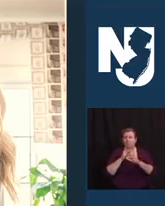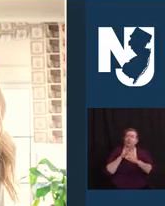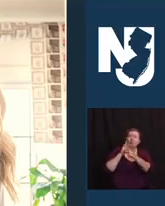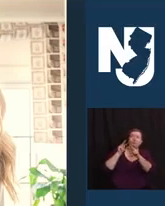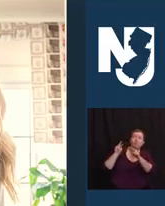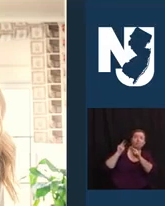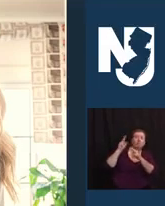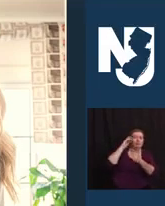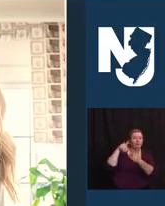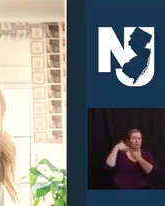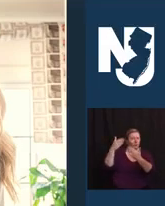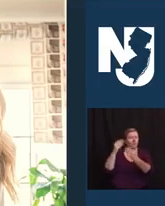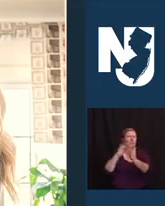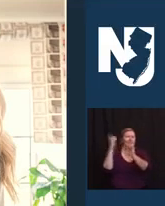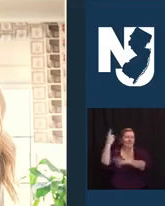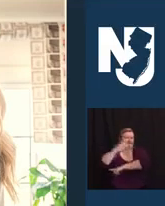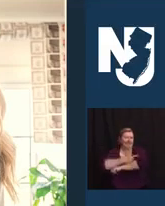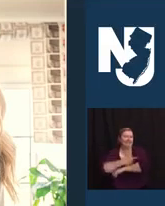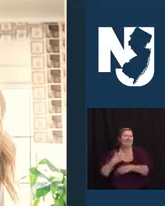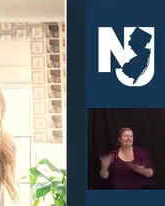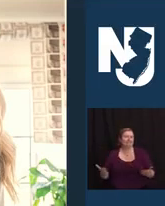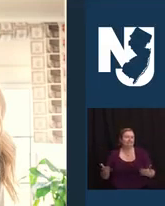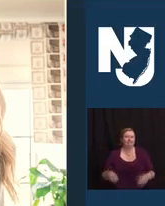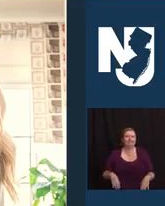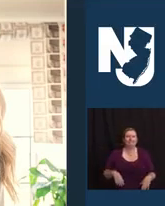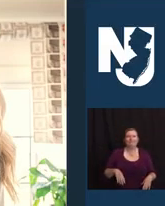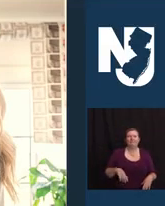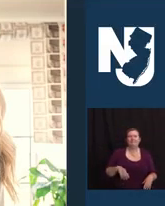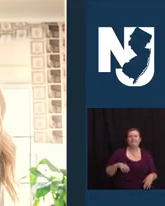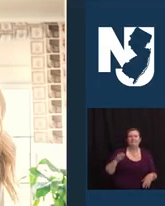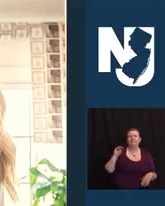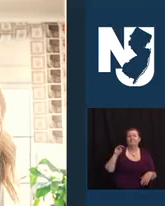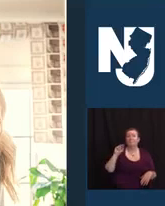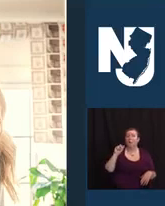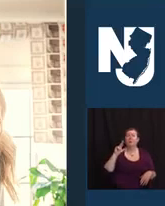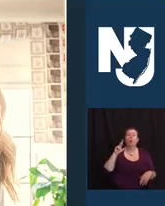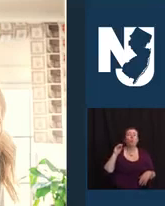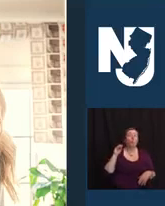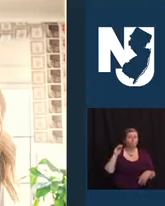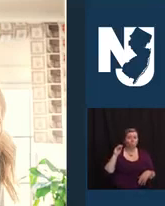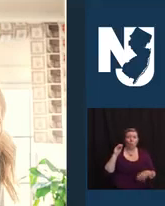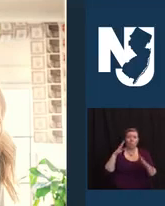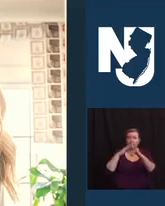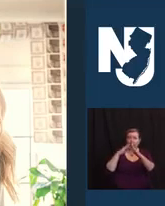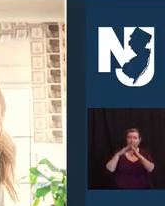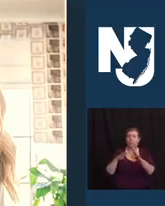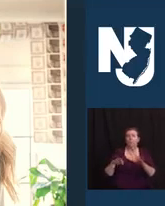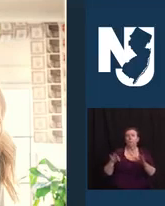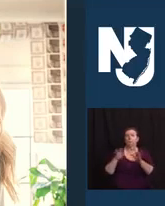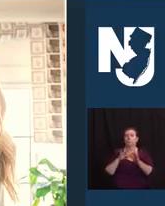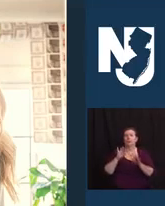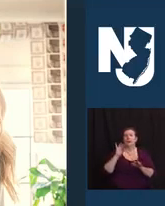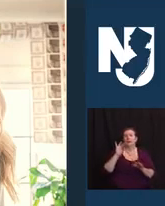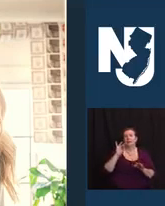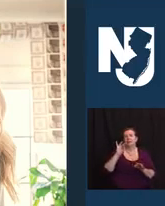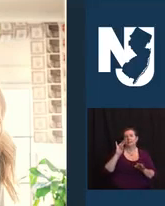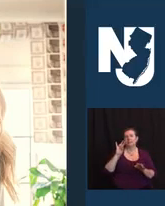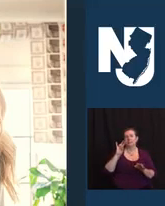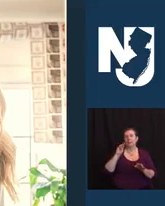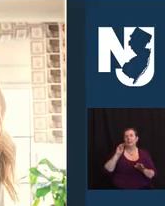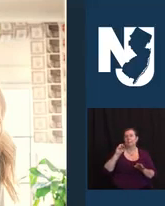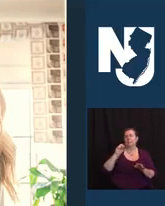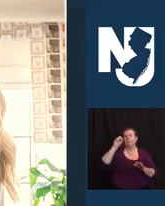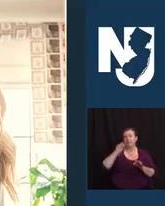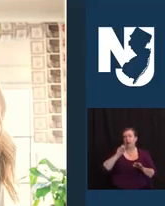visit Diana, 87 South Main Street in Marlboro. 87 South Main Street in Marlboro.